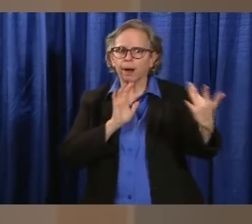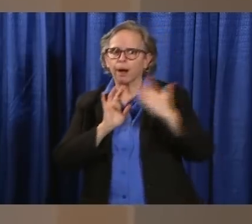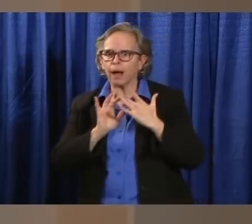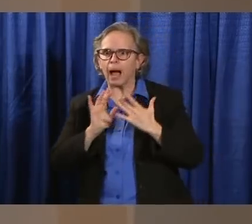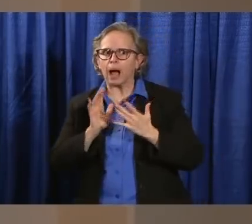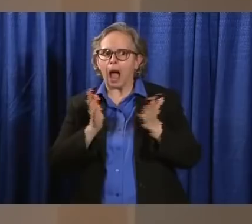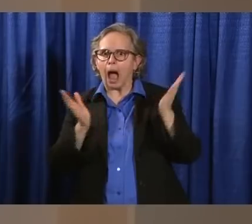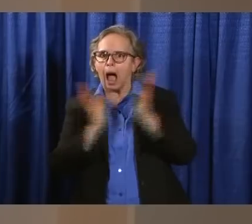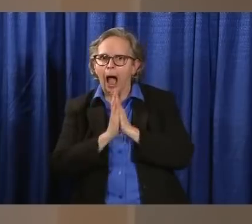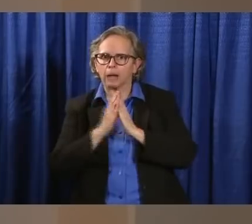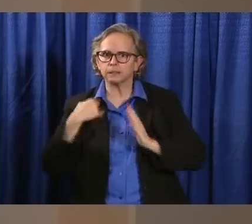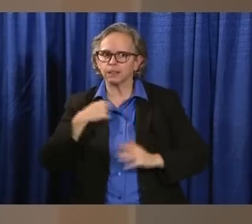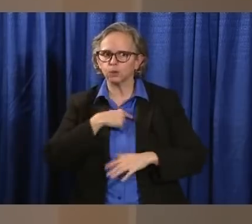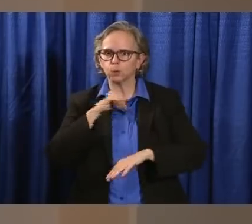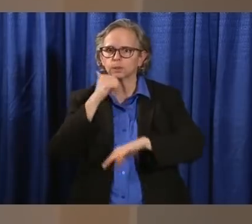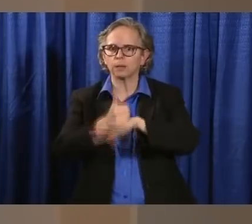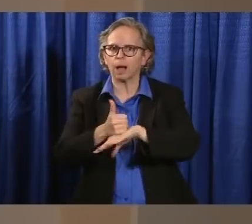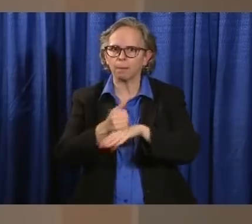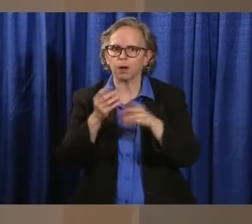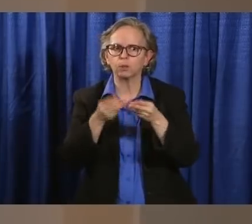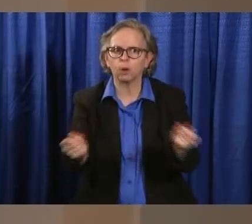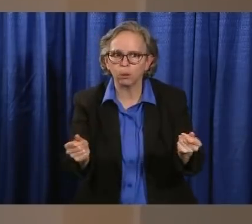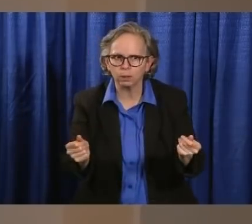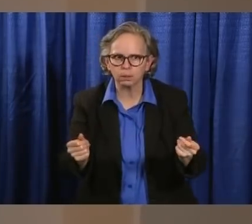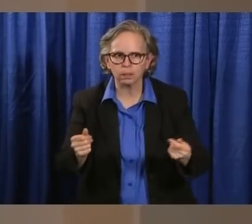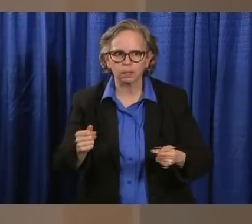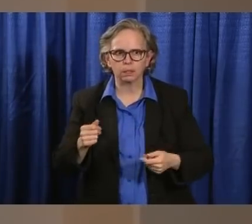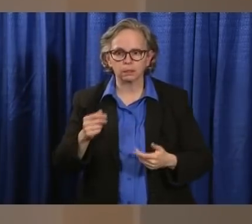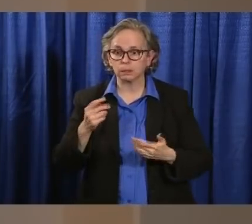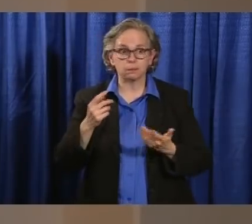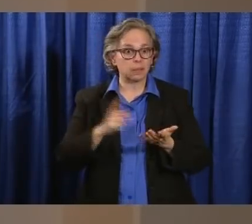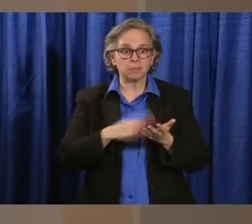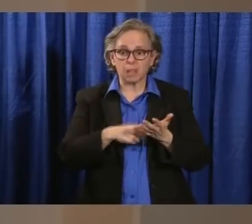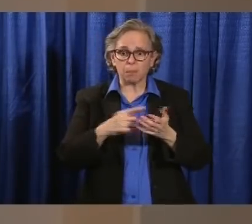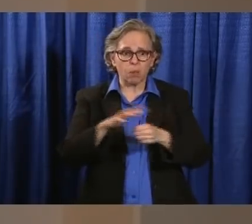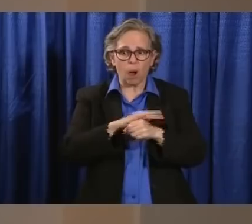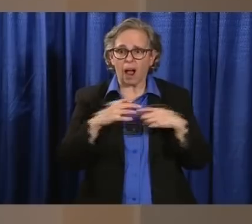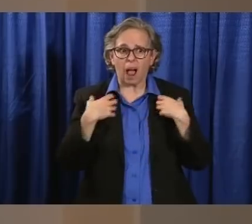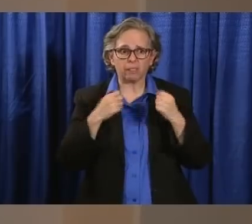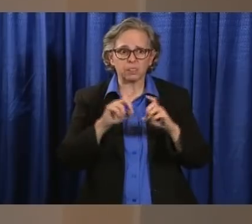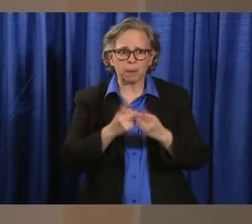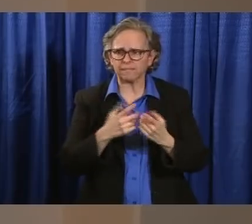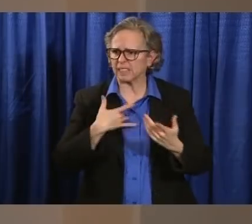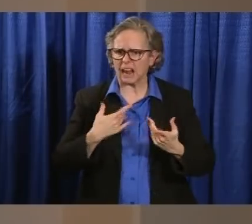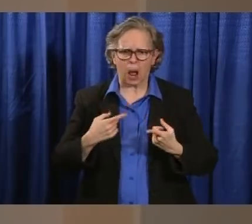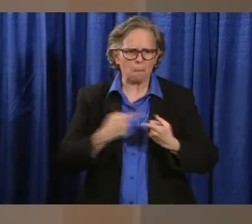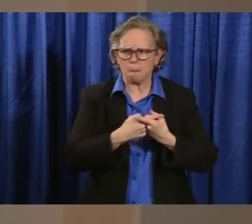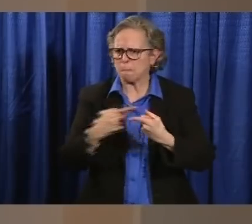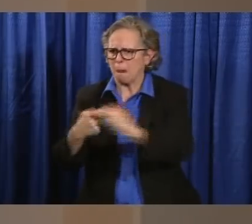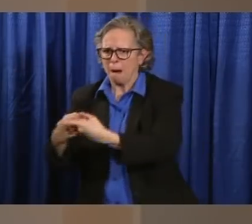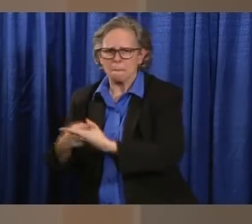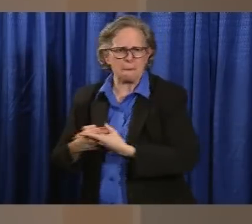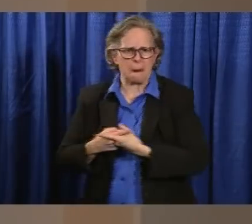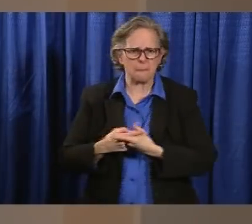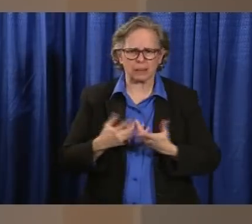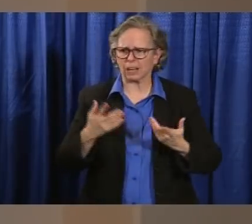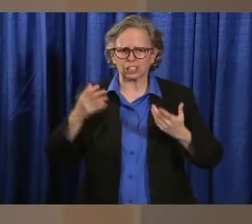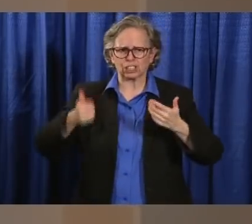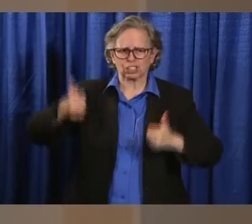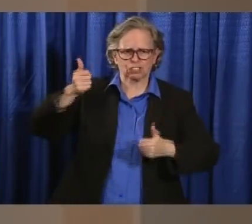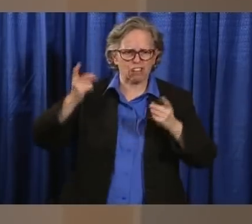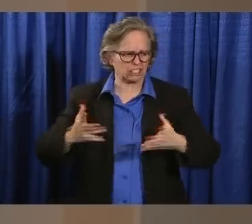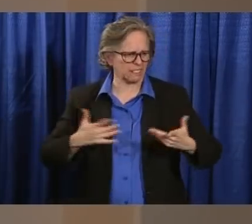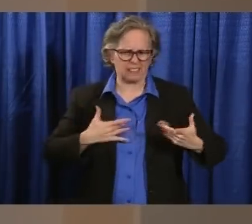they feel in conflict. A lot of the elected officials who are involved with those health departments have felt in conflict. And so we